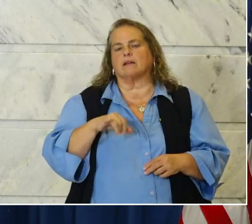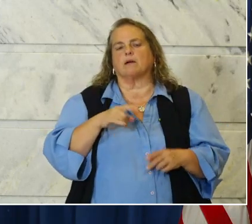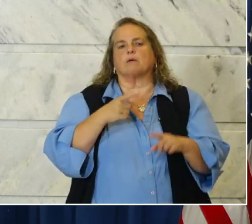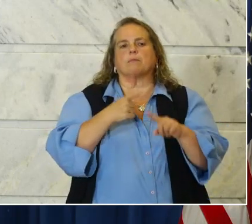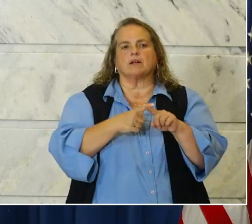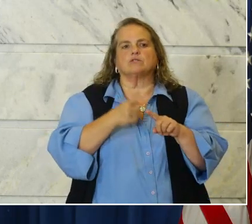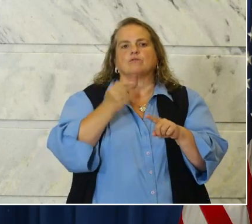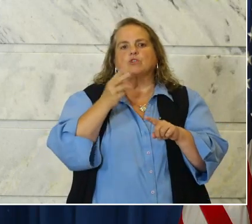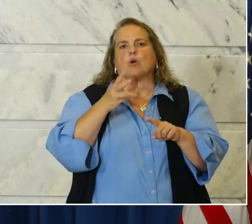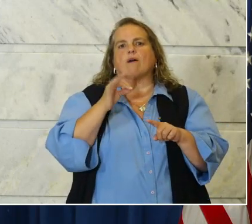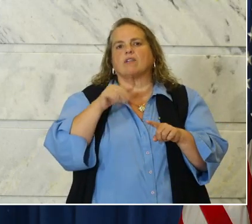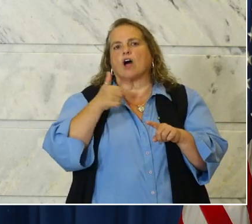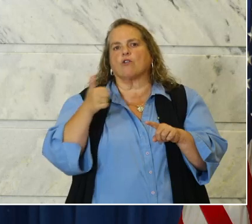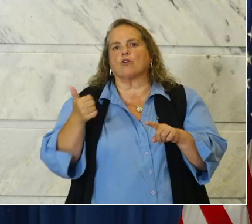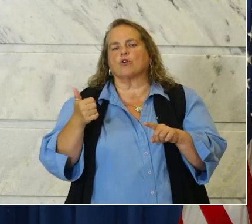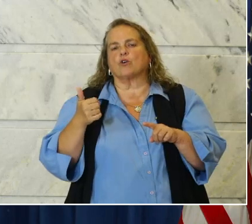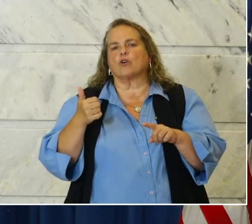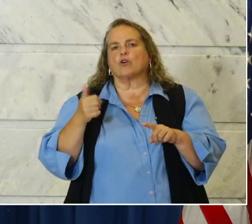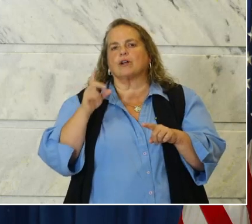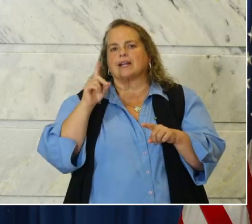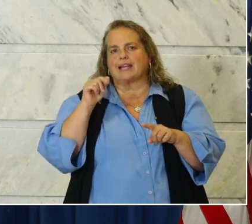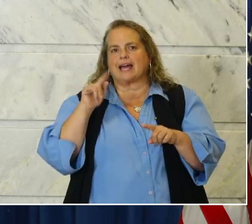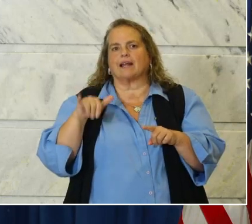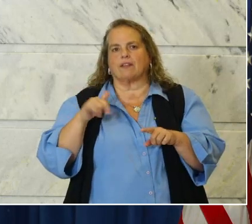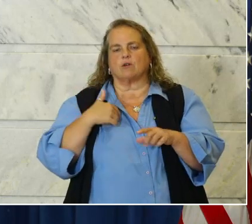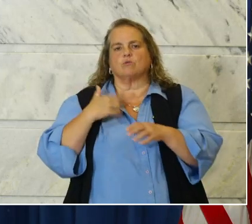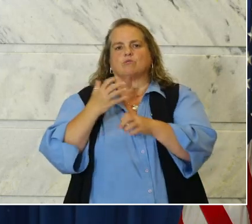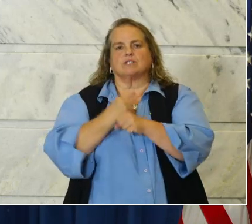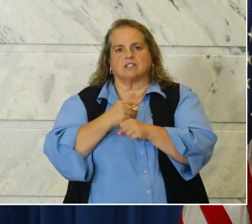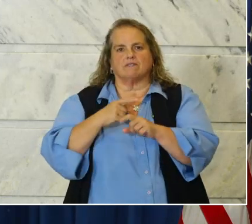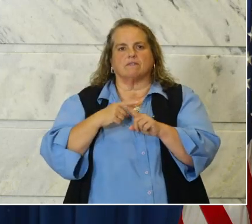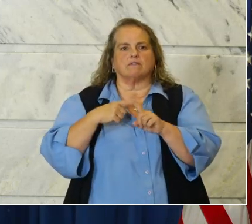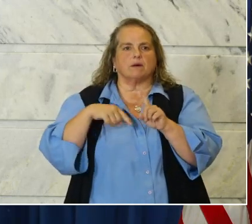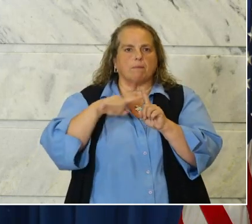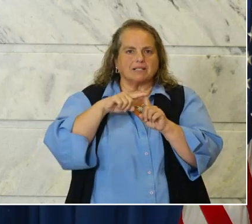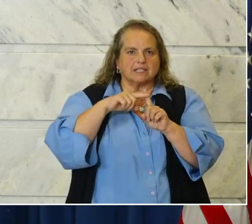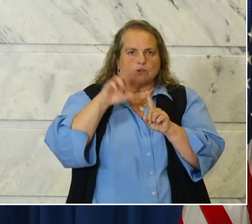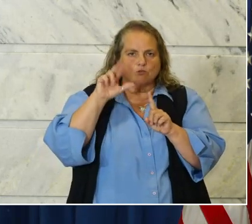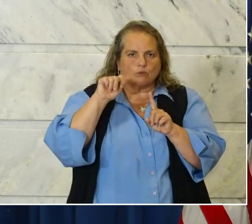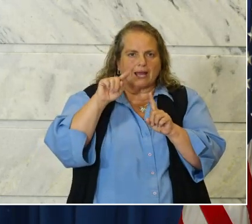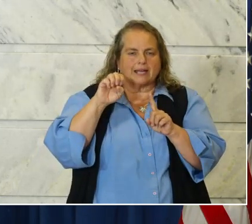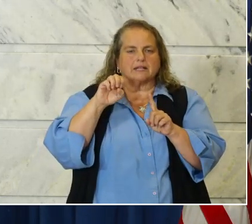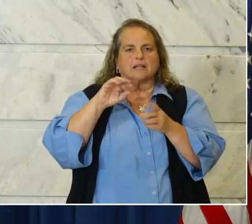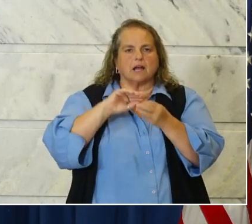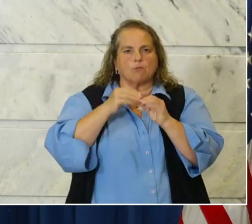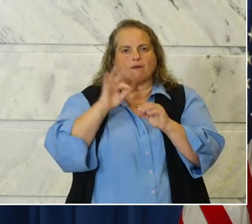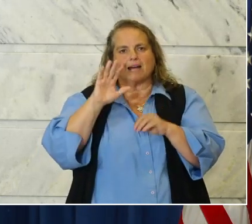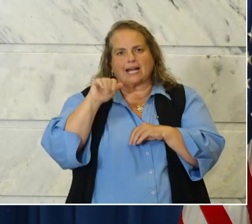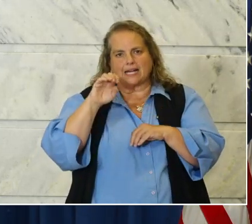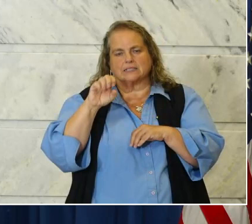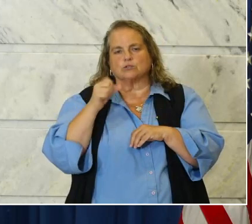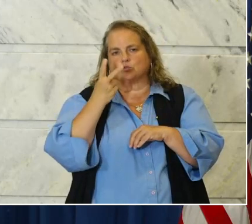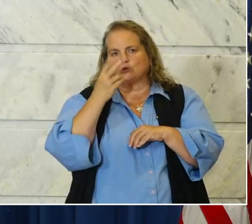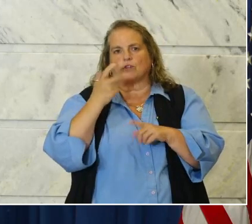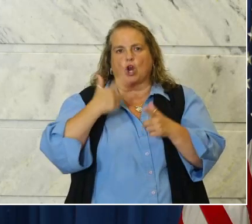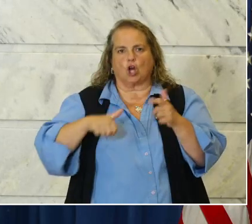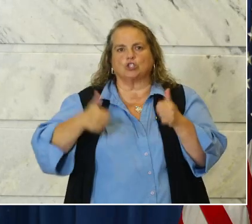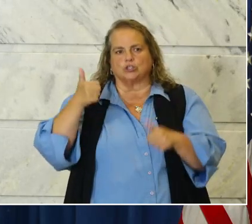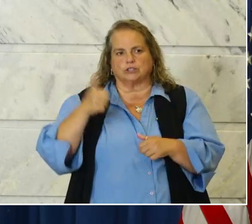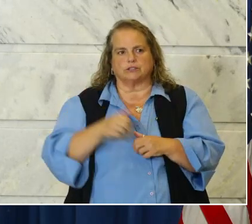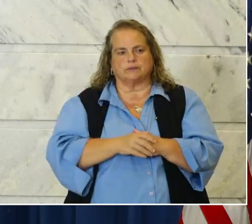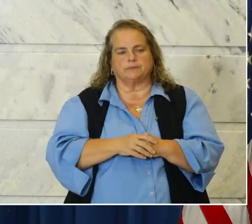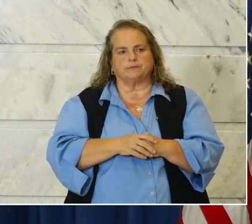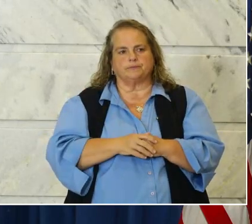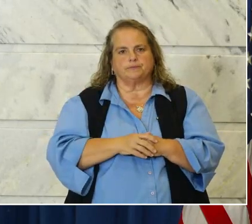couple of the other data we see, but positivity rate, numbers of cases are 2 of the largest